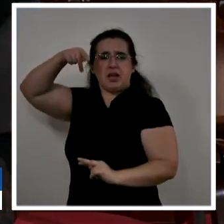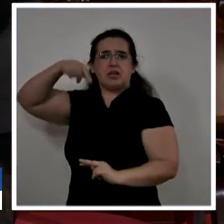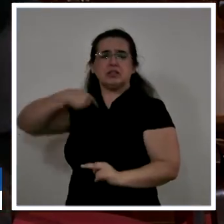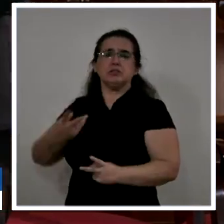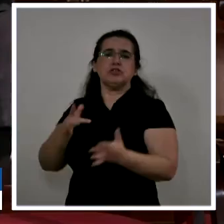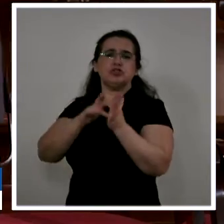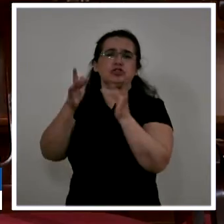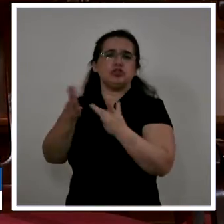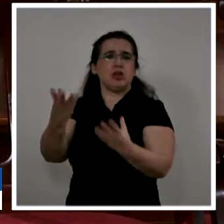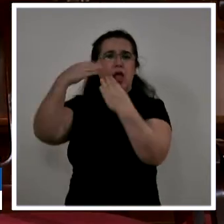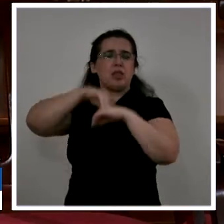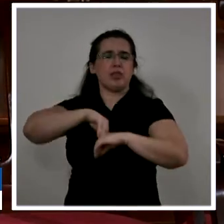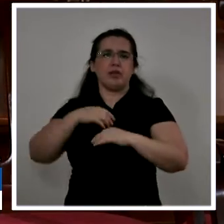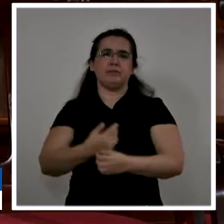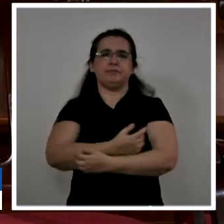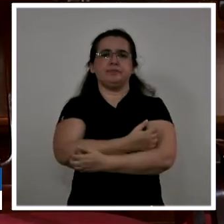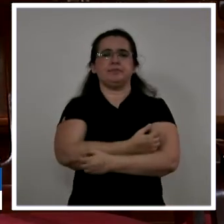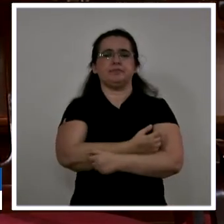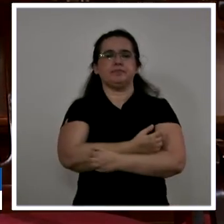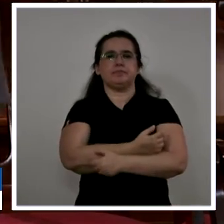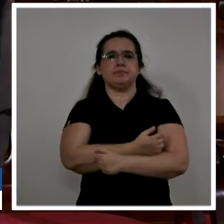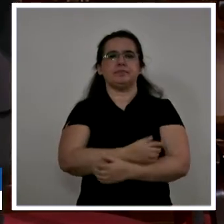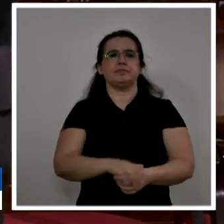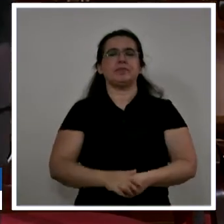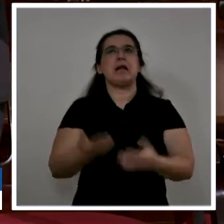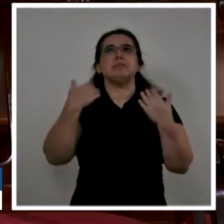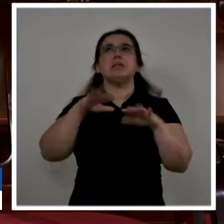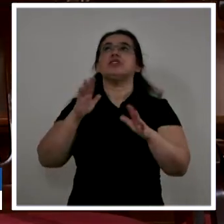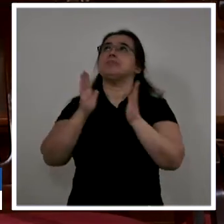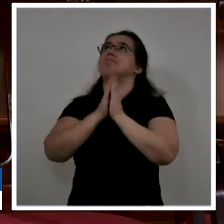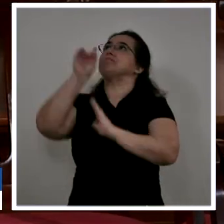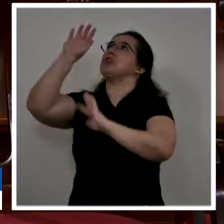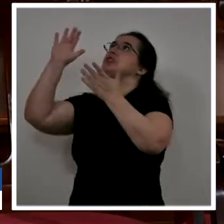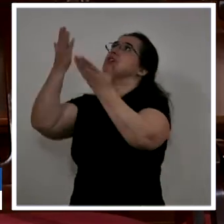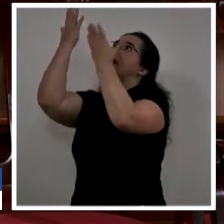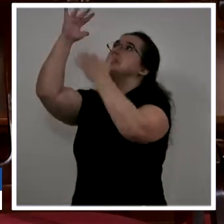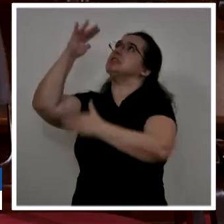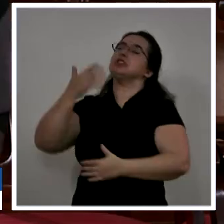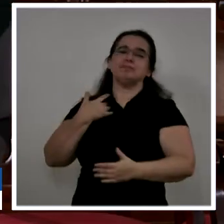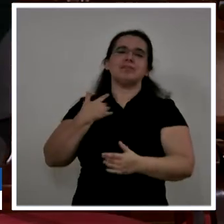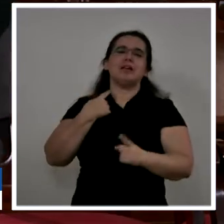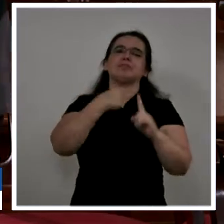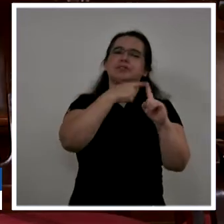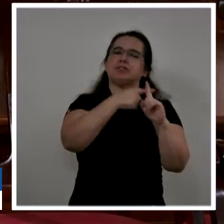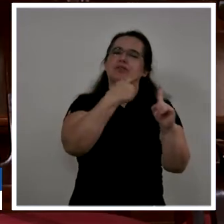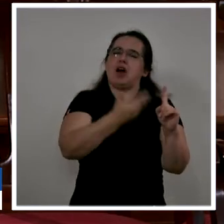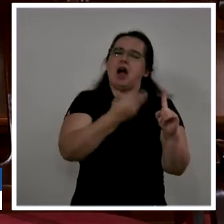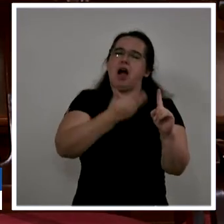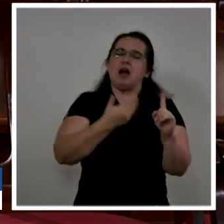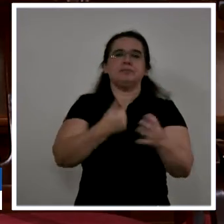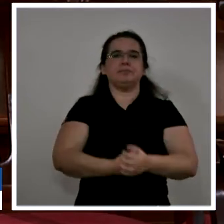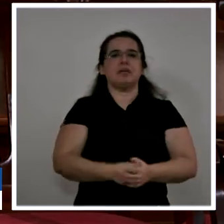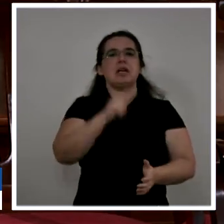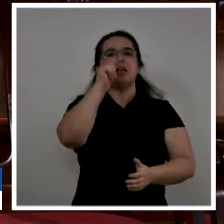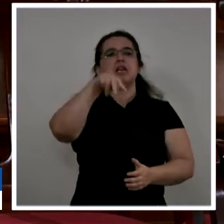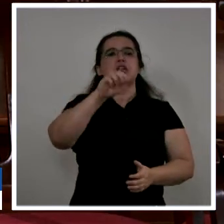assumiu. But praise God, we also have good things. Mas graças a Deus que também temos coisas boas. We have Enoch. Temos in Enoch.